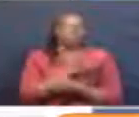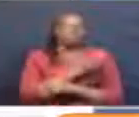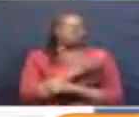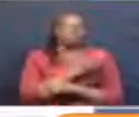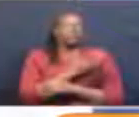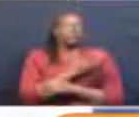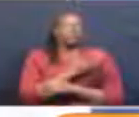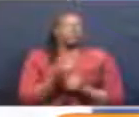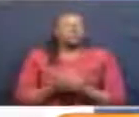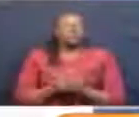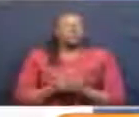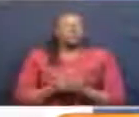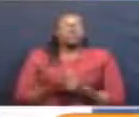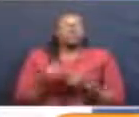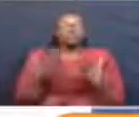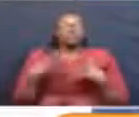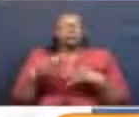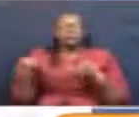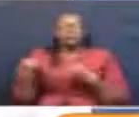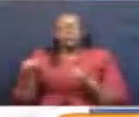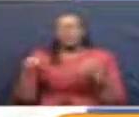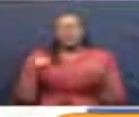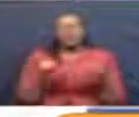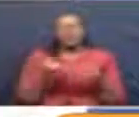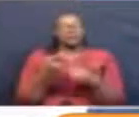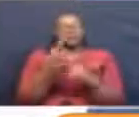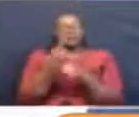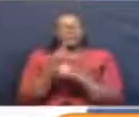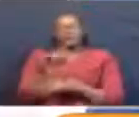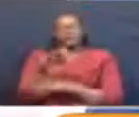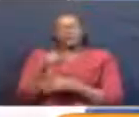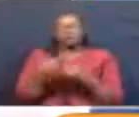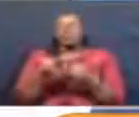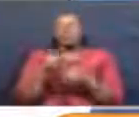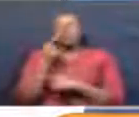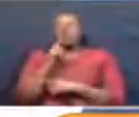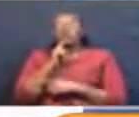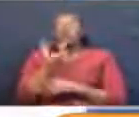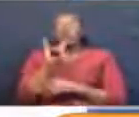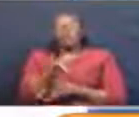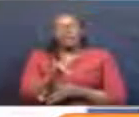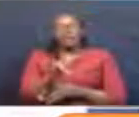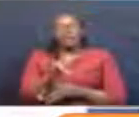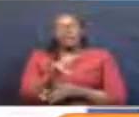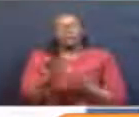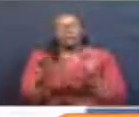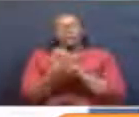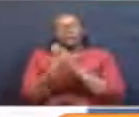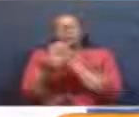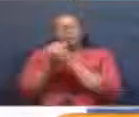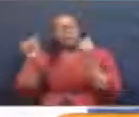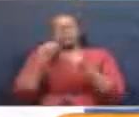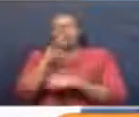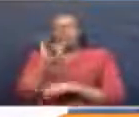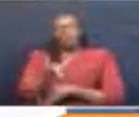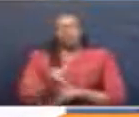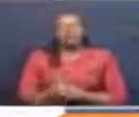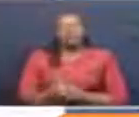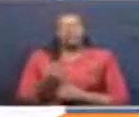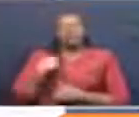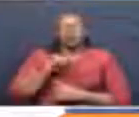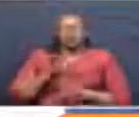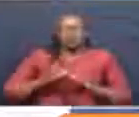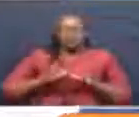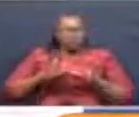before, despite a lot of efforts from all quarters. Right. But who has given this direction? His Excellency the Deputy President. We